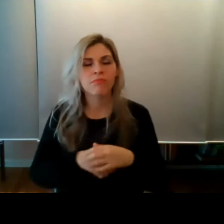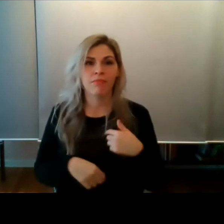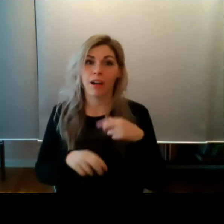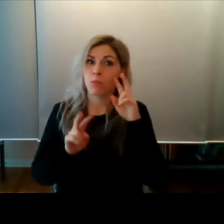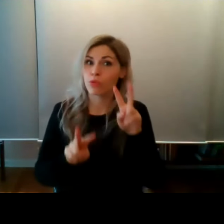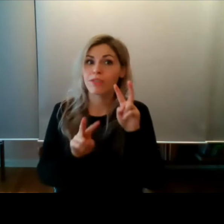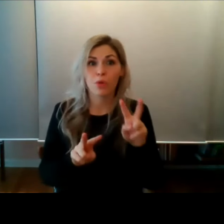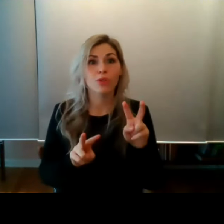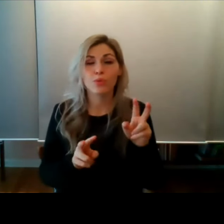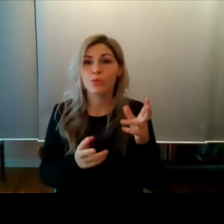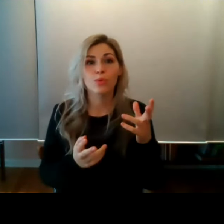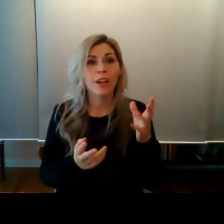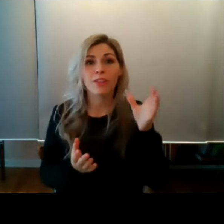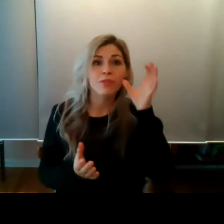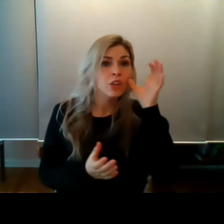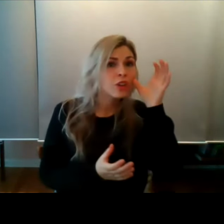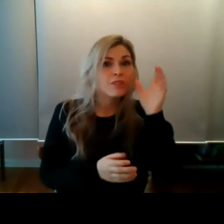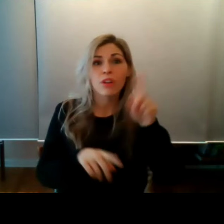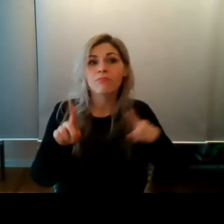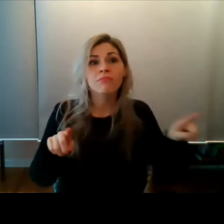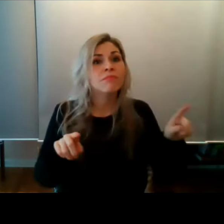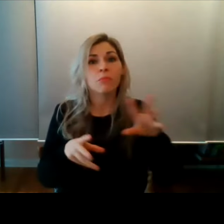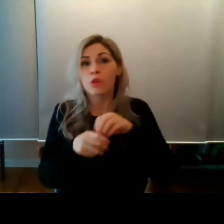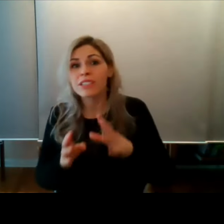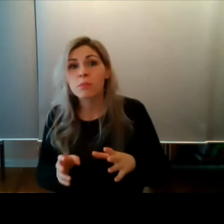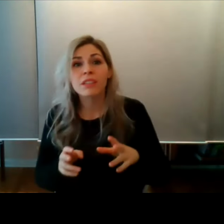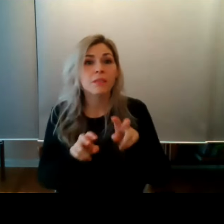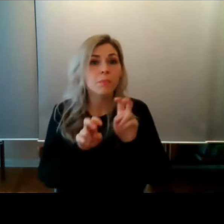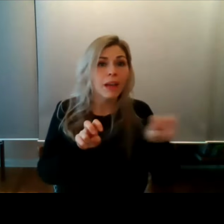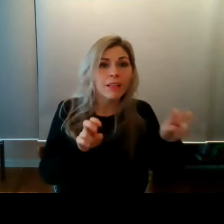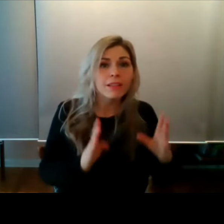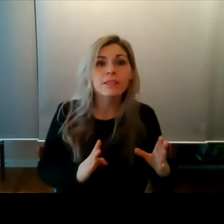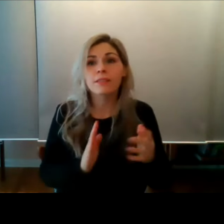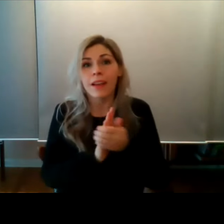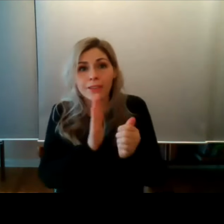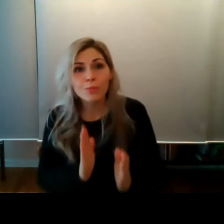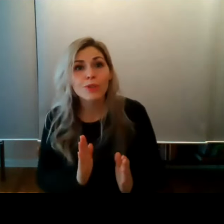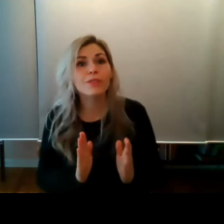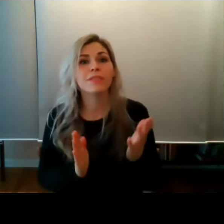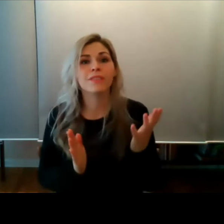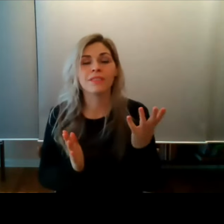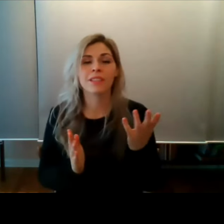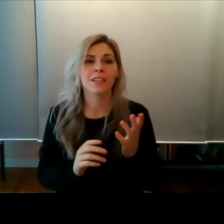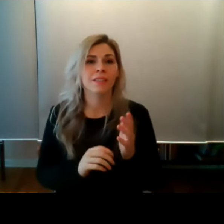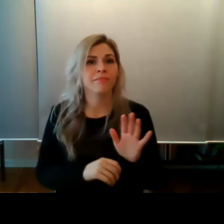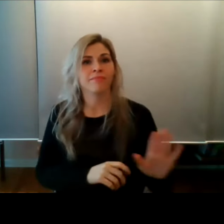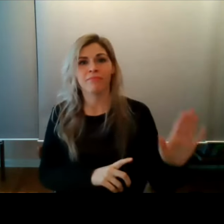hearing from other participants, panelists, and experts having their